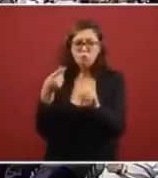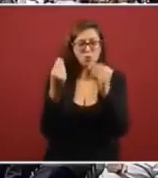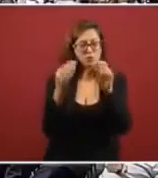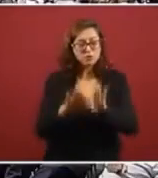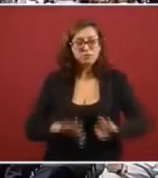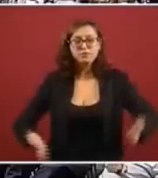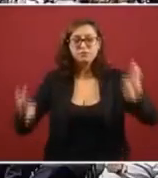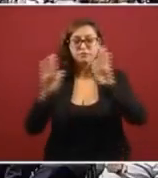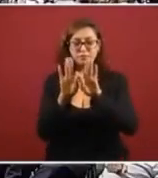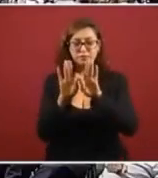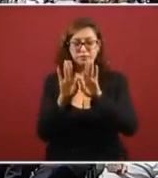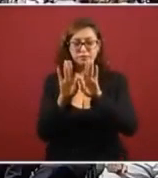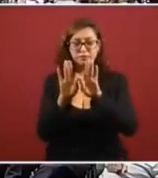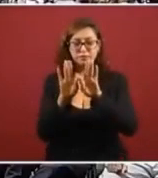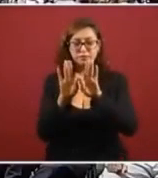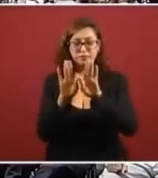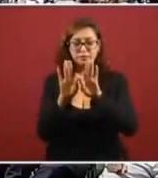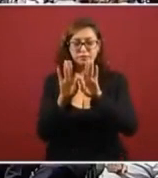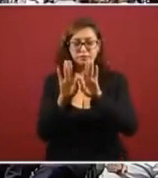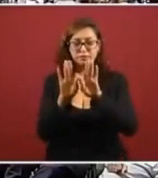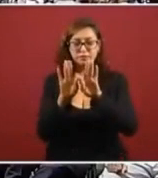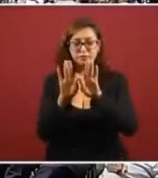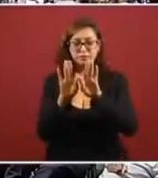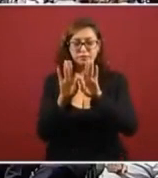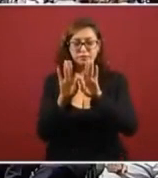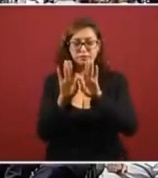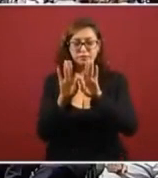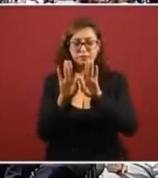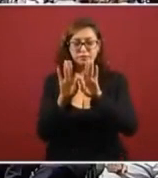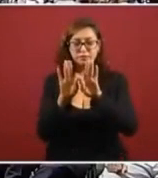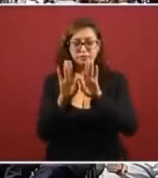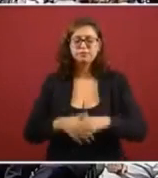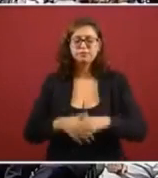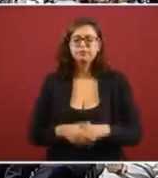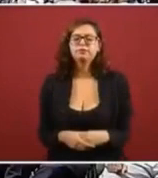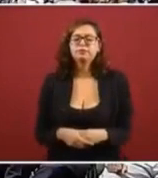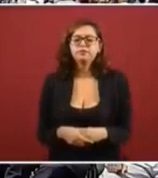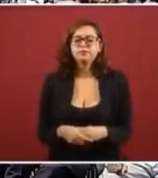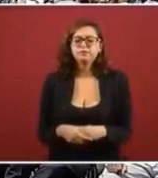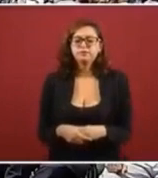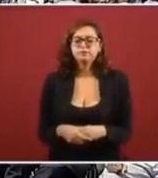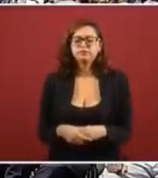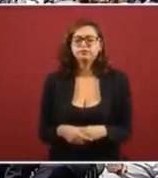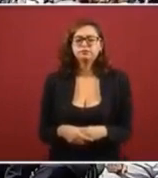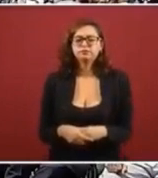it's truly fundamental with it